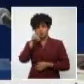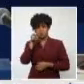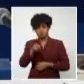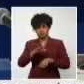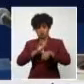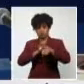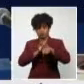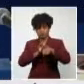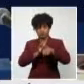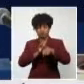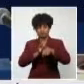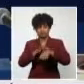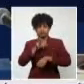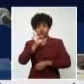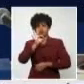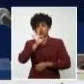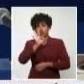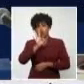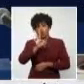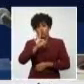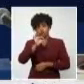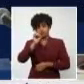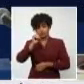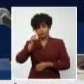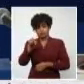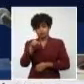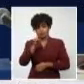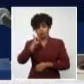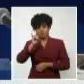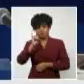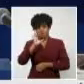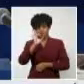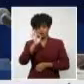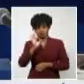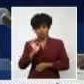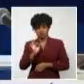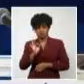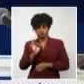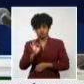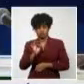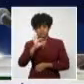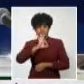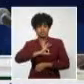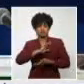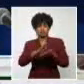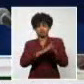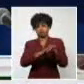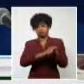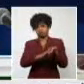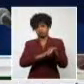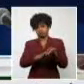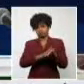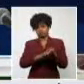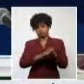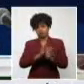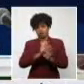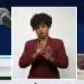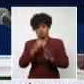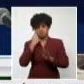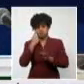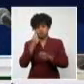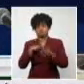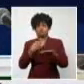80.9% were asymptomatic. That is, at the time they were diagnosed, they showed no symptoms of the